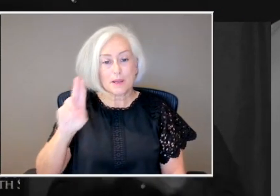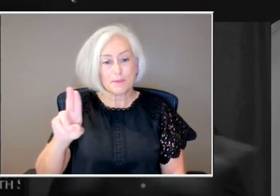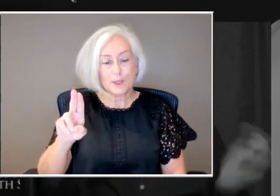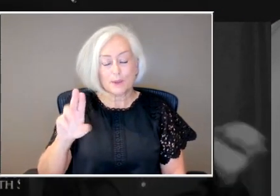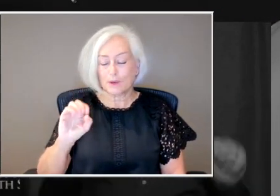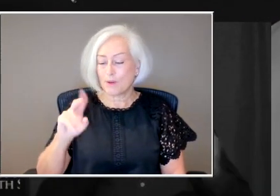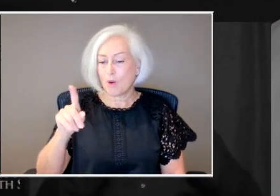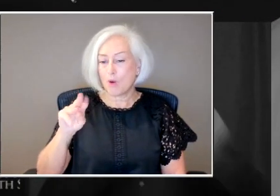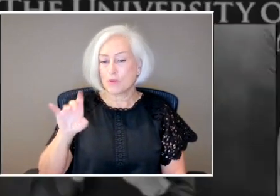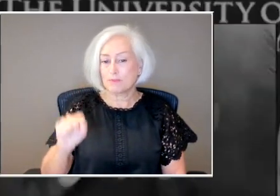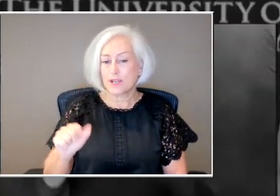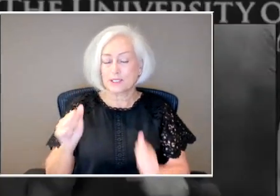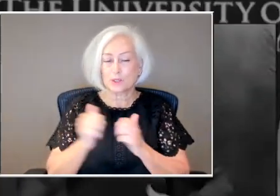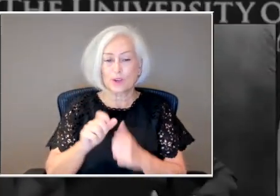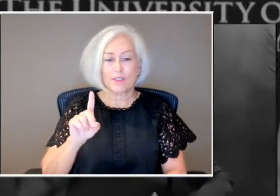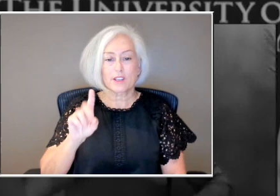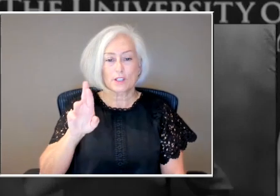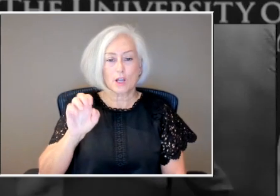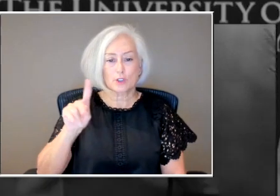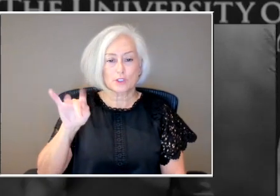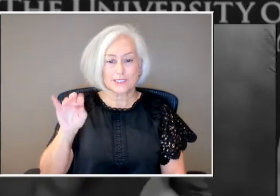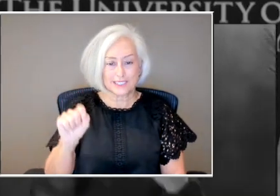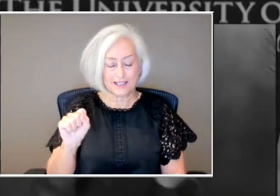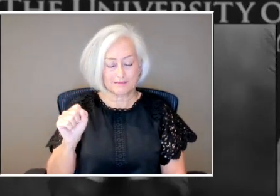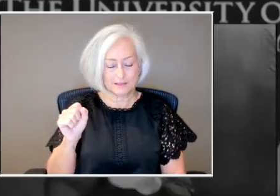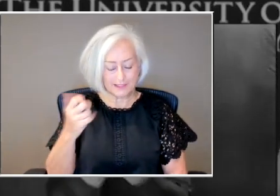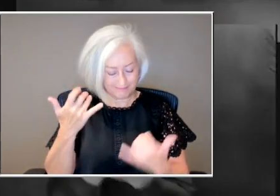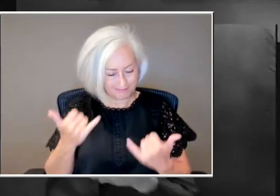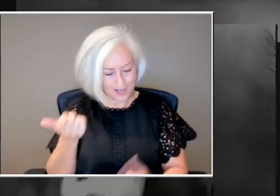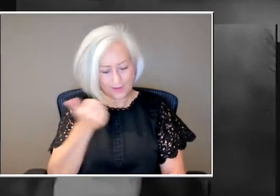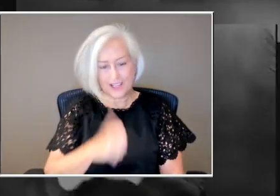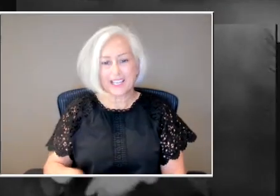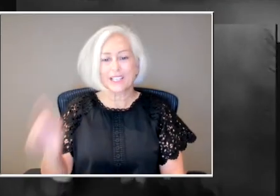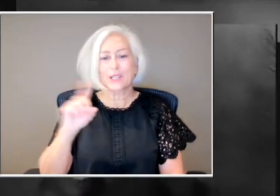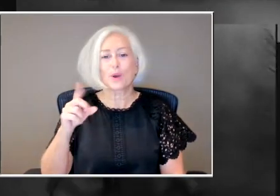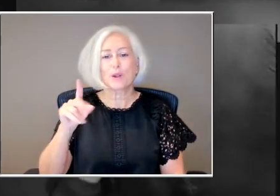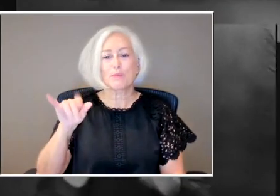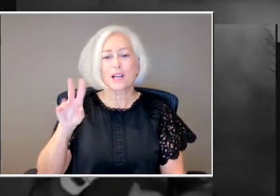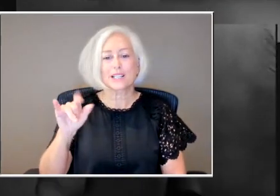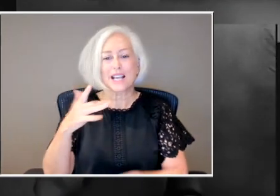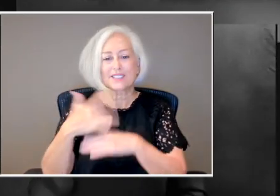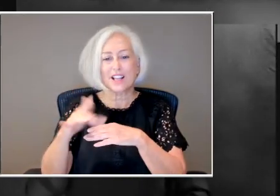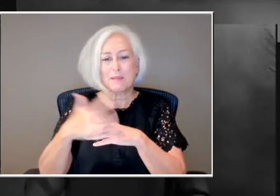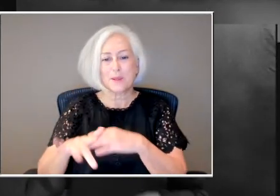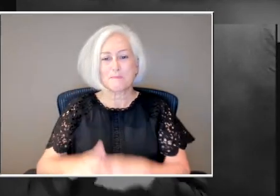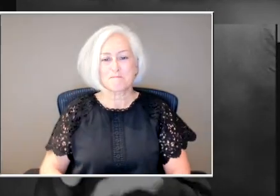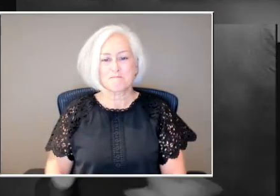Mics with Dr. Stites podcast. Now, everywhere podcasts are available.